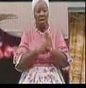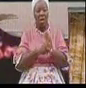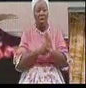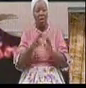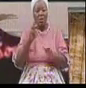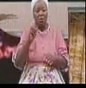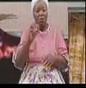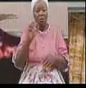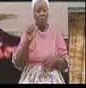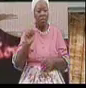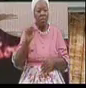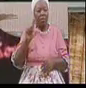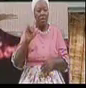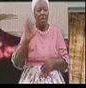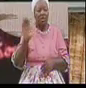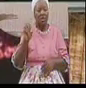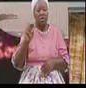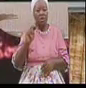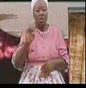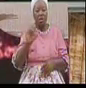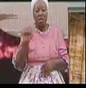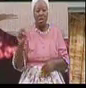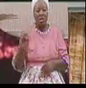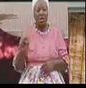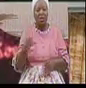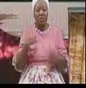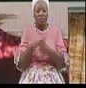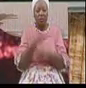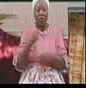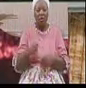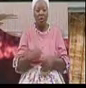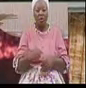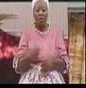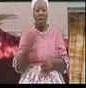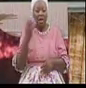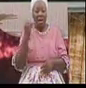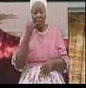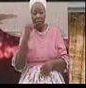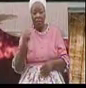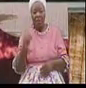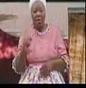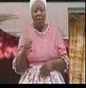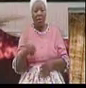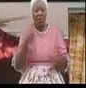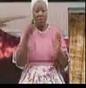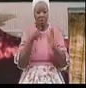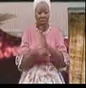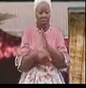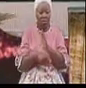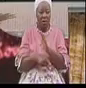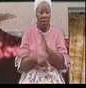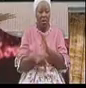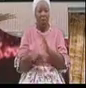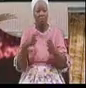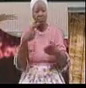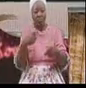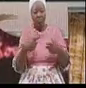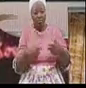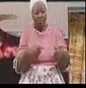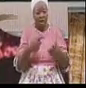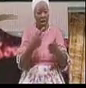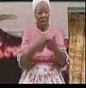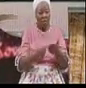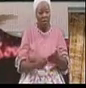maliciousness, full of murder, debate, deceit, malignity, whisperers,